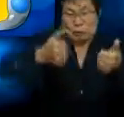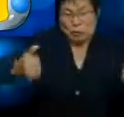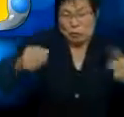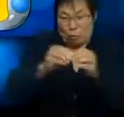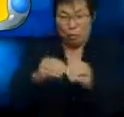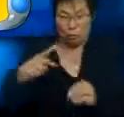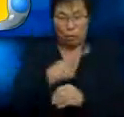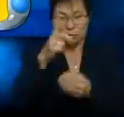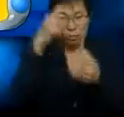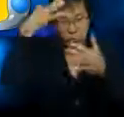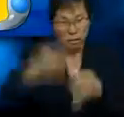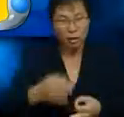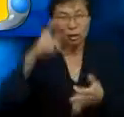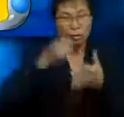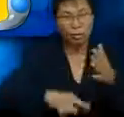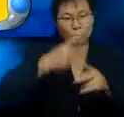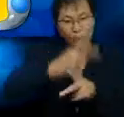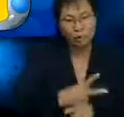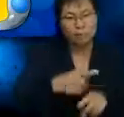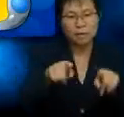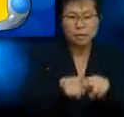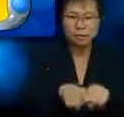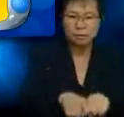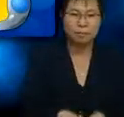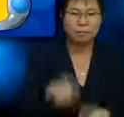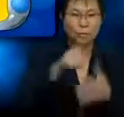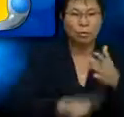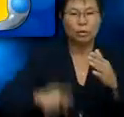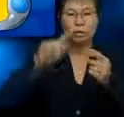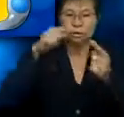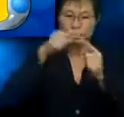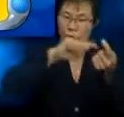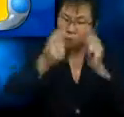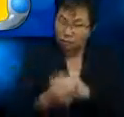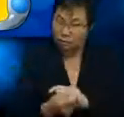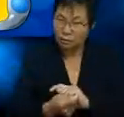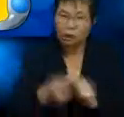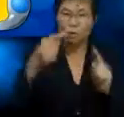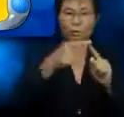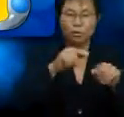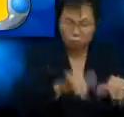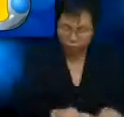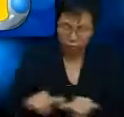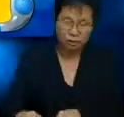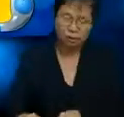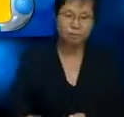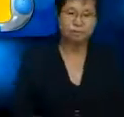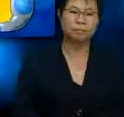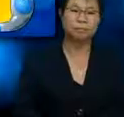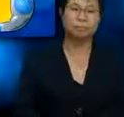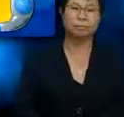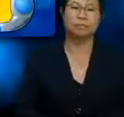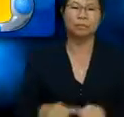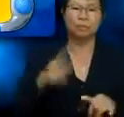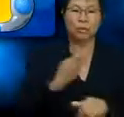to decide what to keep the same, what to change, what to measure.